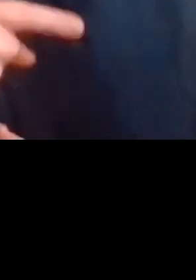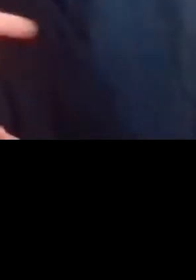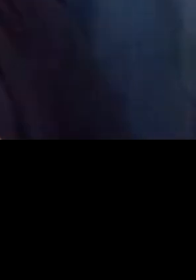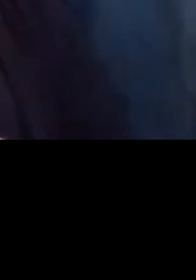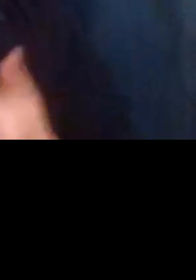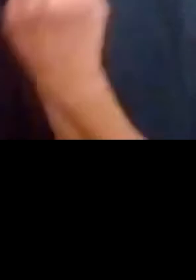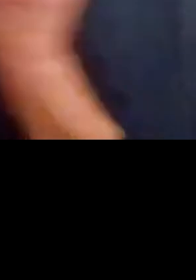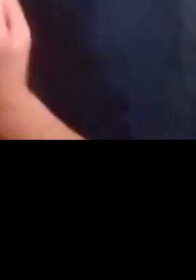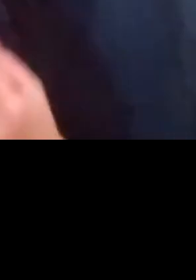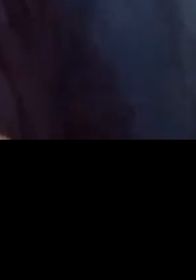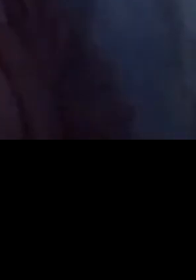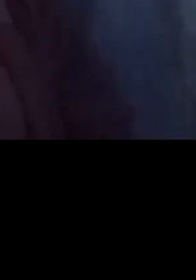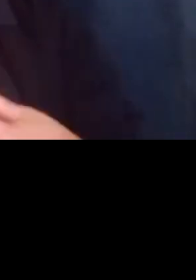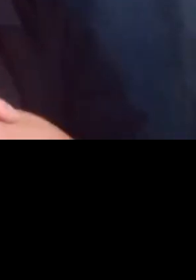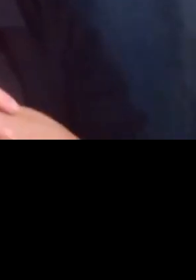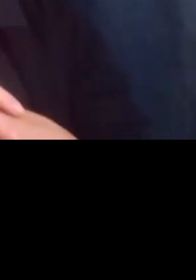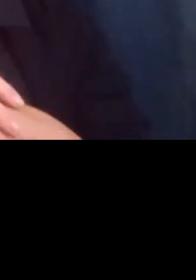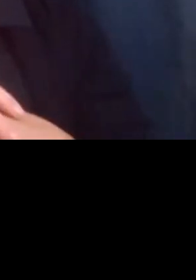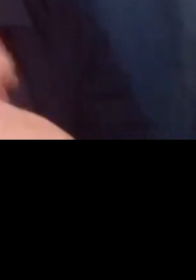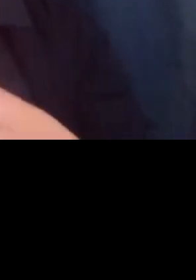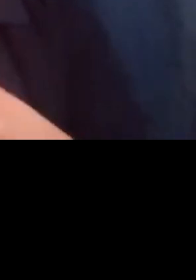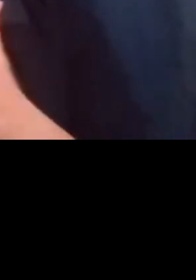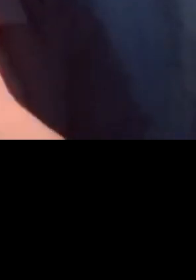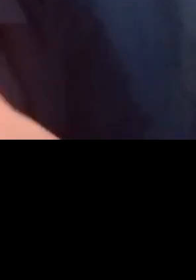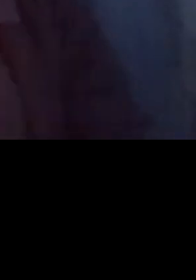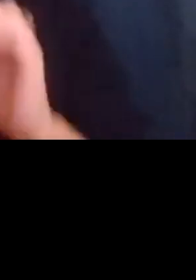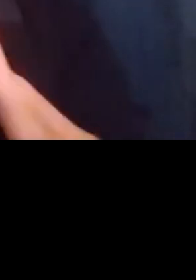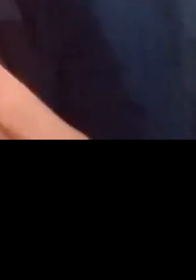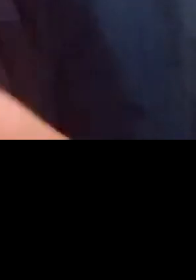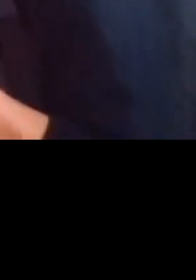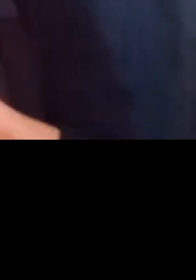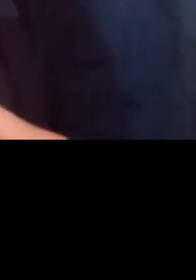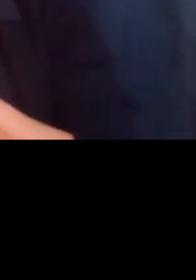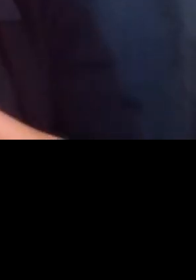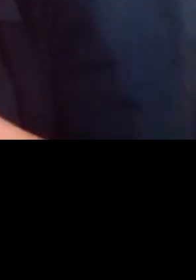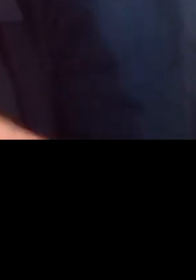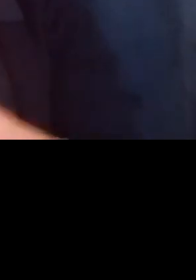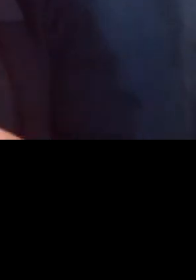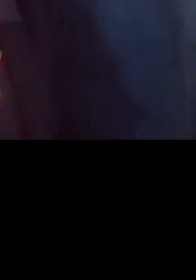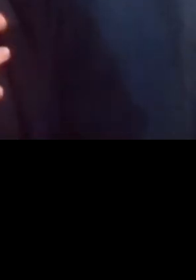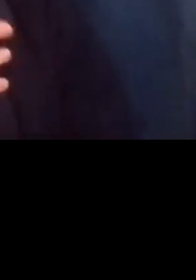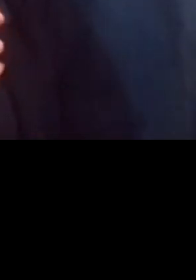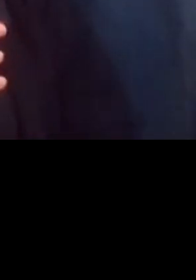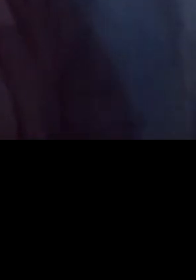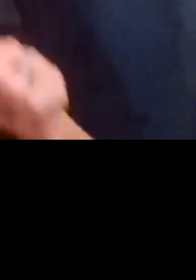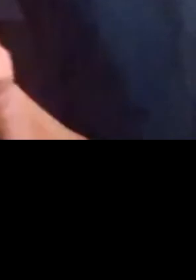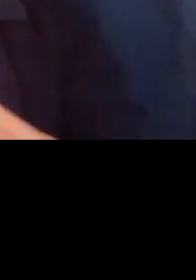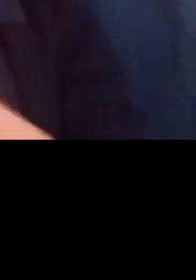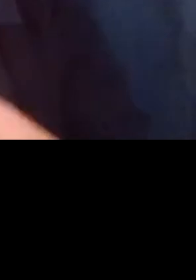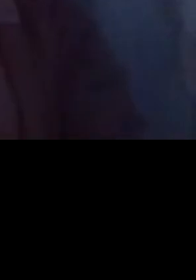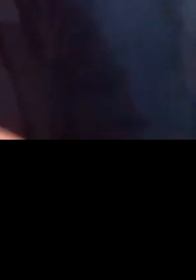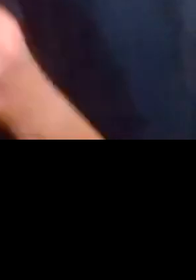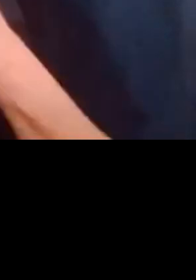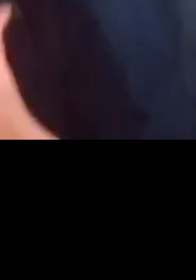for supporting us on and sharing with us on how to work smarter to protect our hearts, as well as to give us